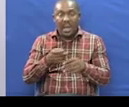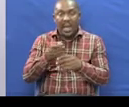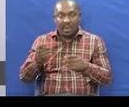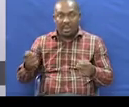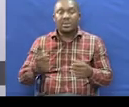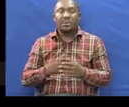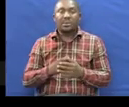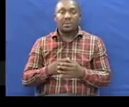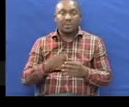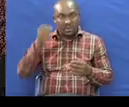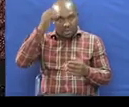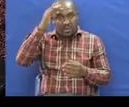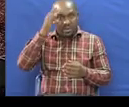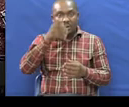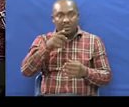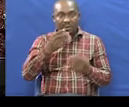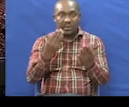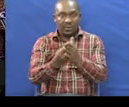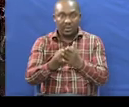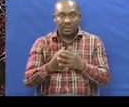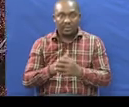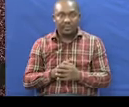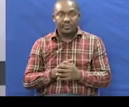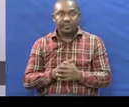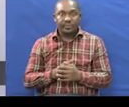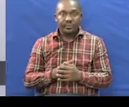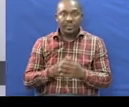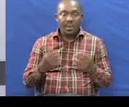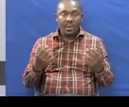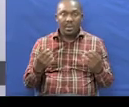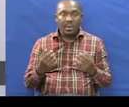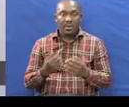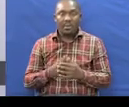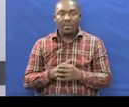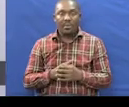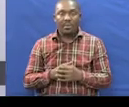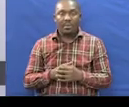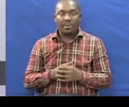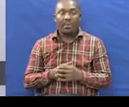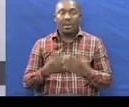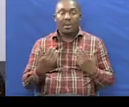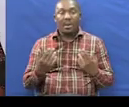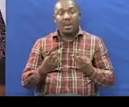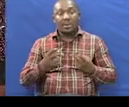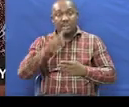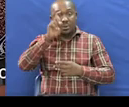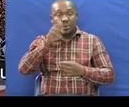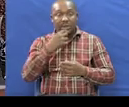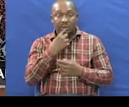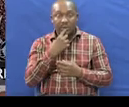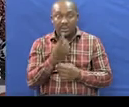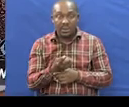students. Another question, also I ask you about zinc, as the question says that